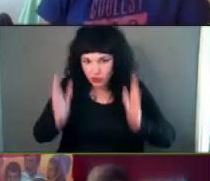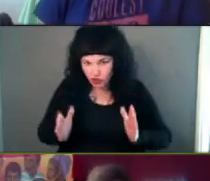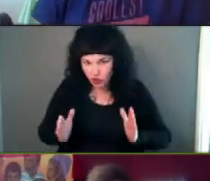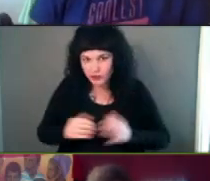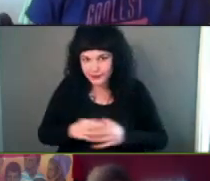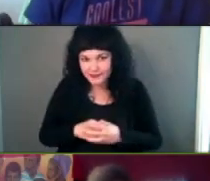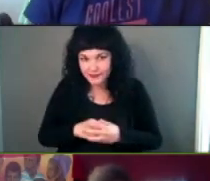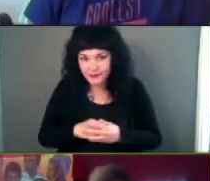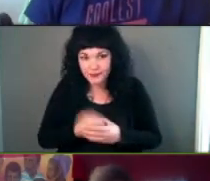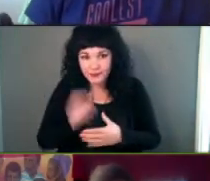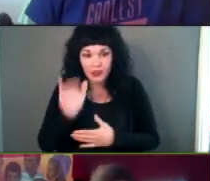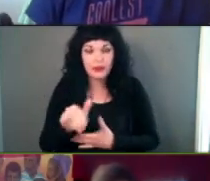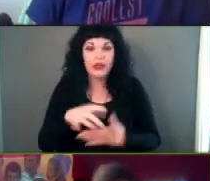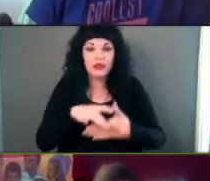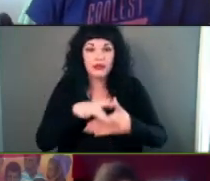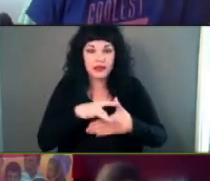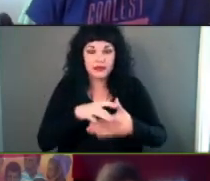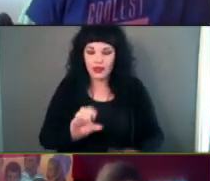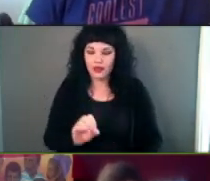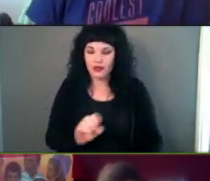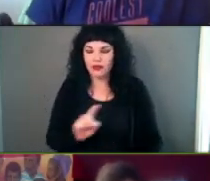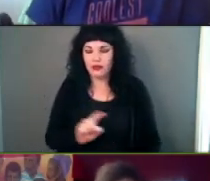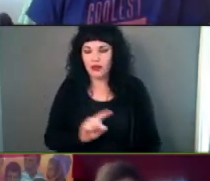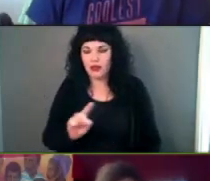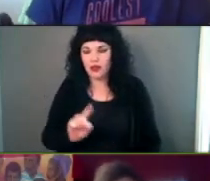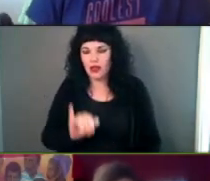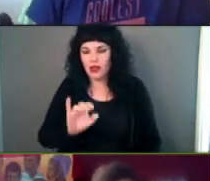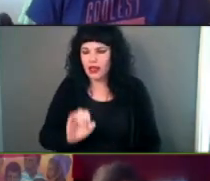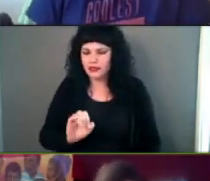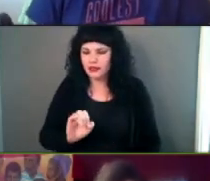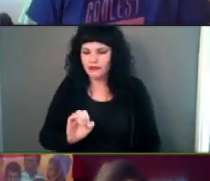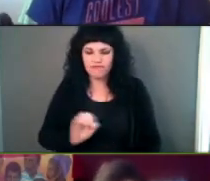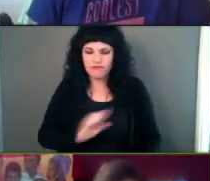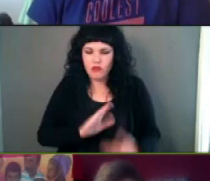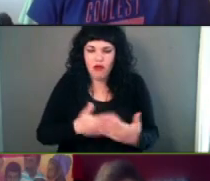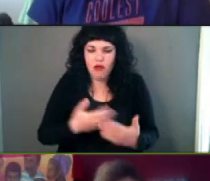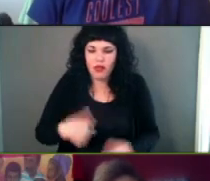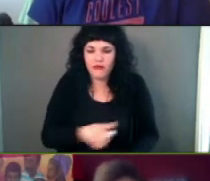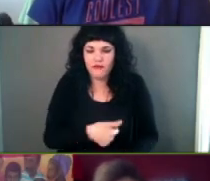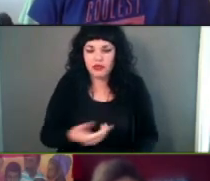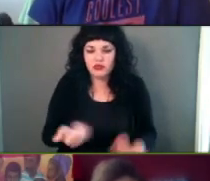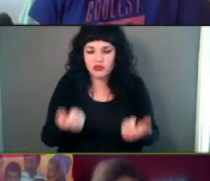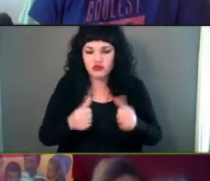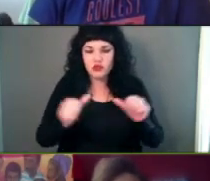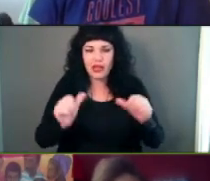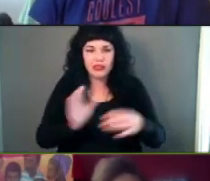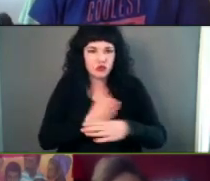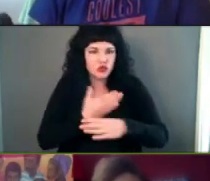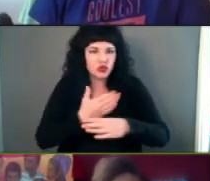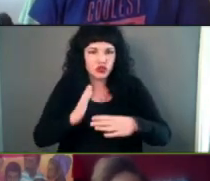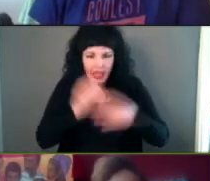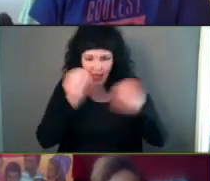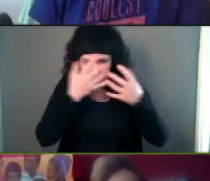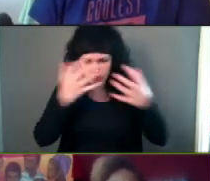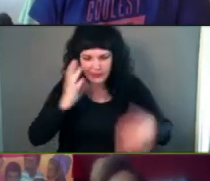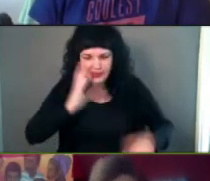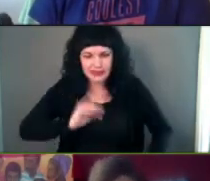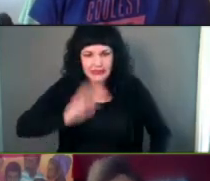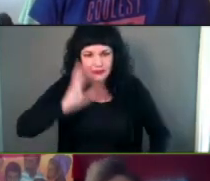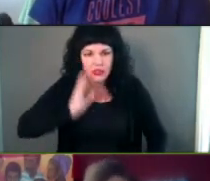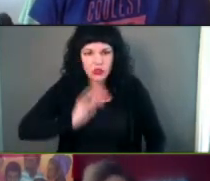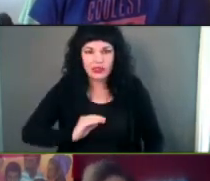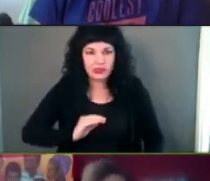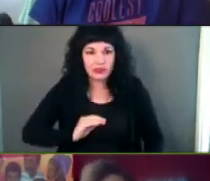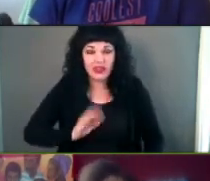share the benefit of our experiences that go over many decades. And our decades, we stand on the shoulders of other people's